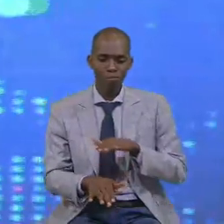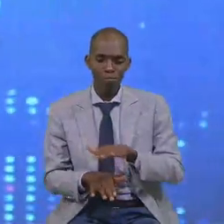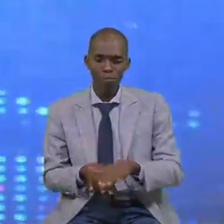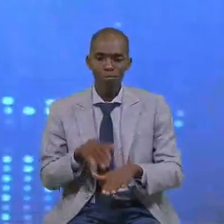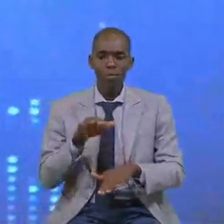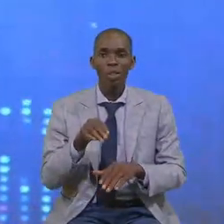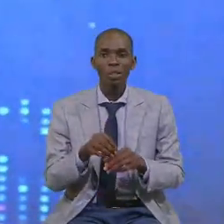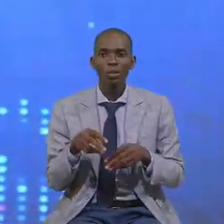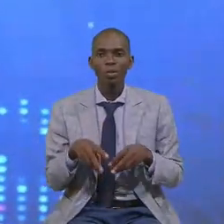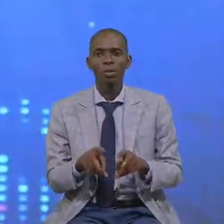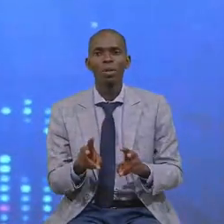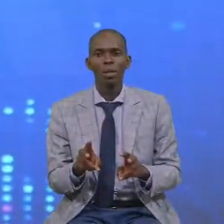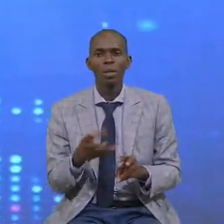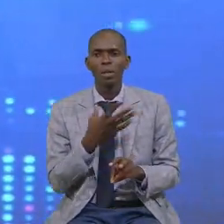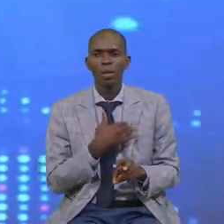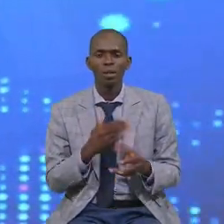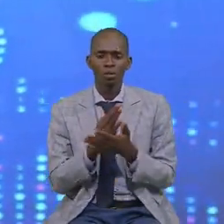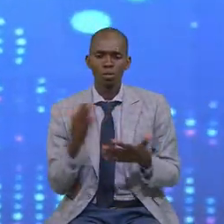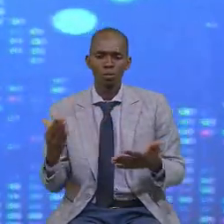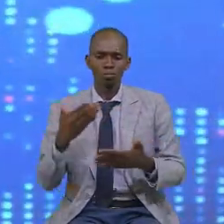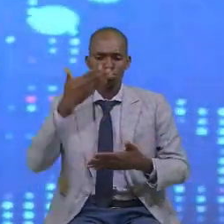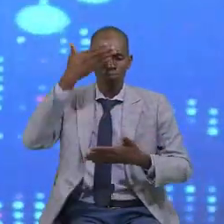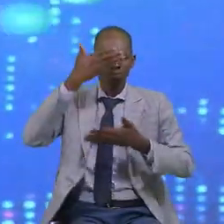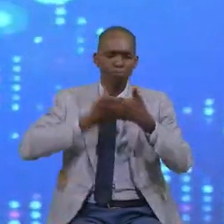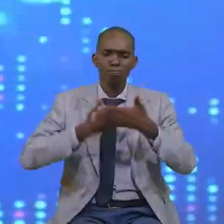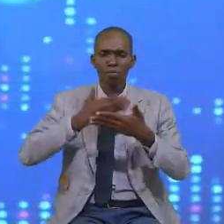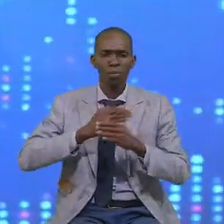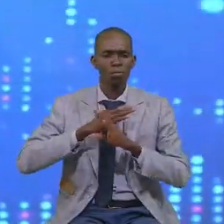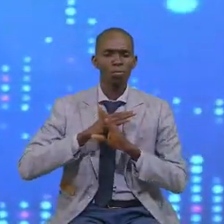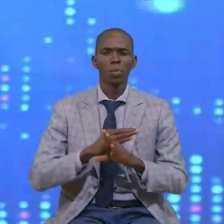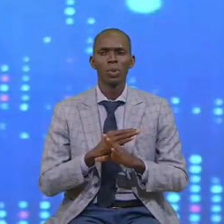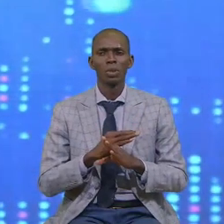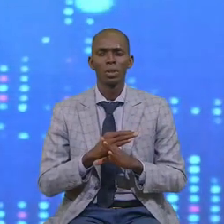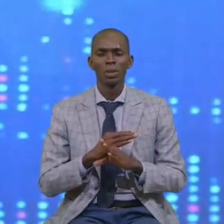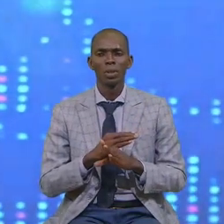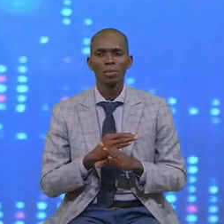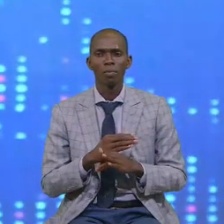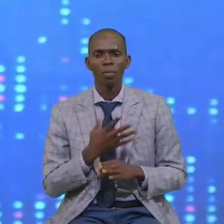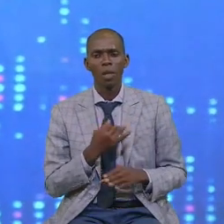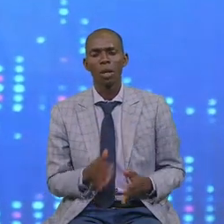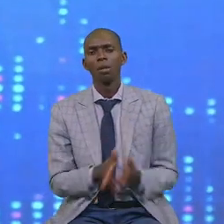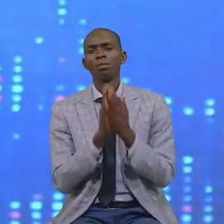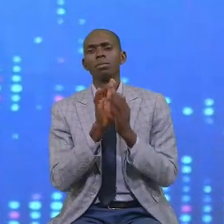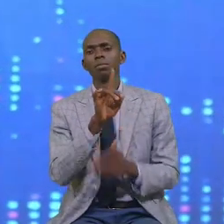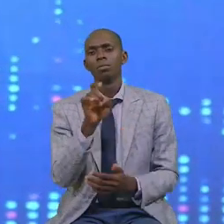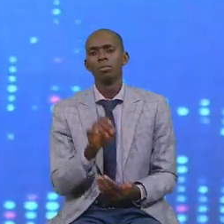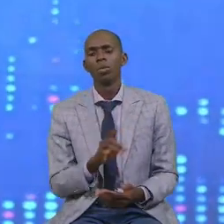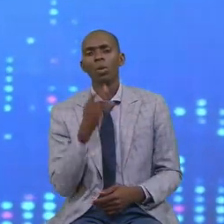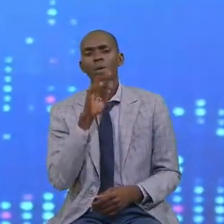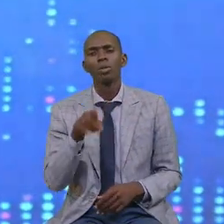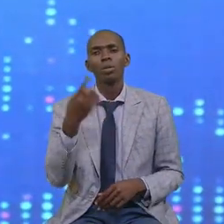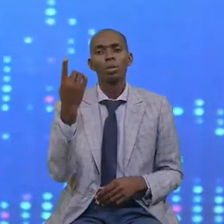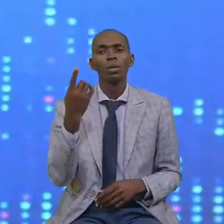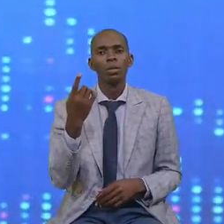and then something stands in the way and it says, where are you going? I just had